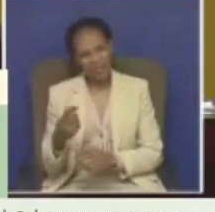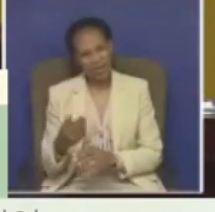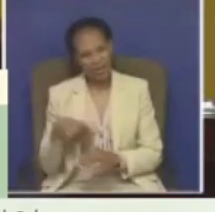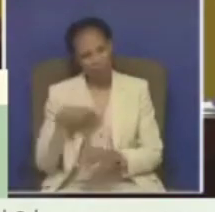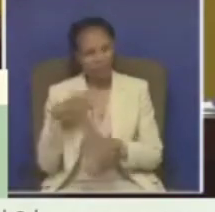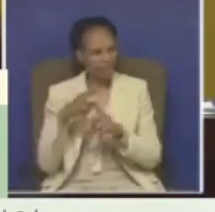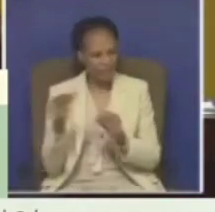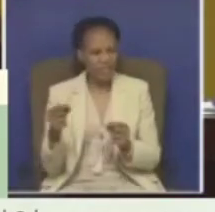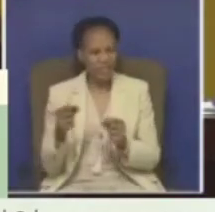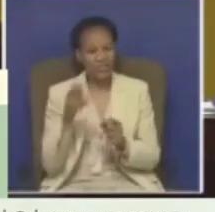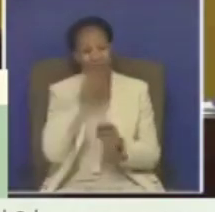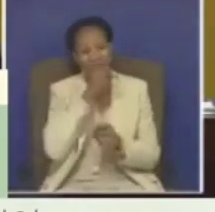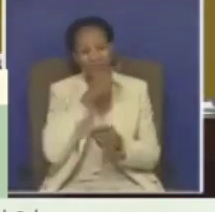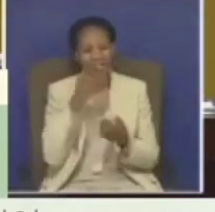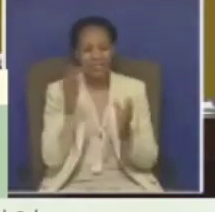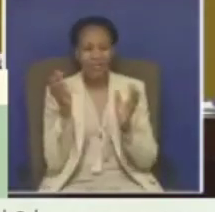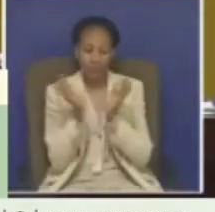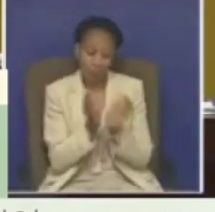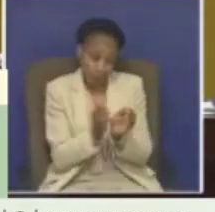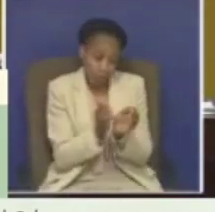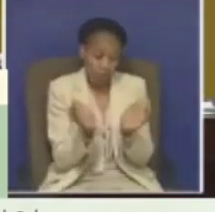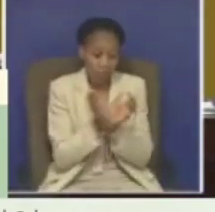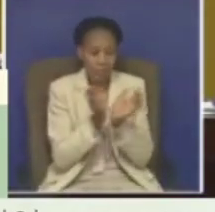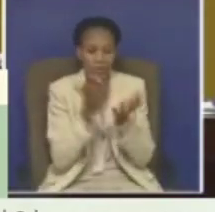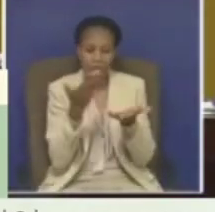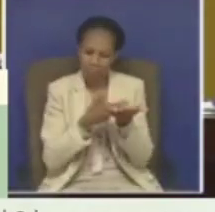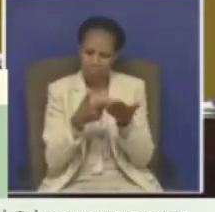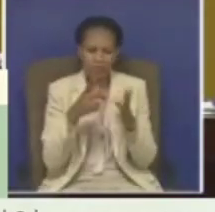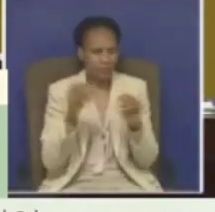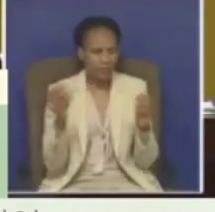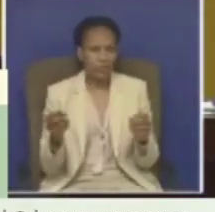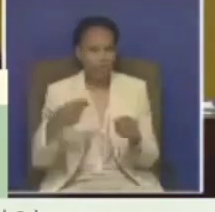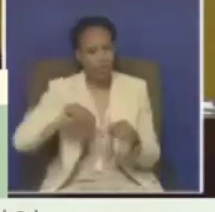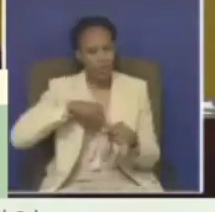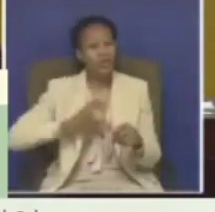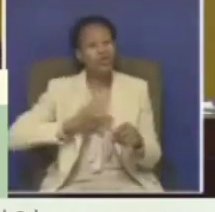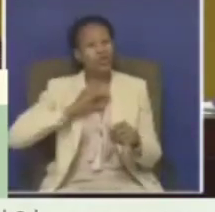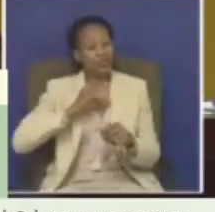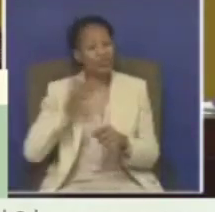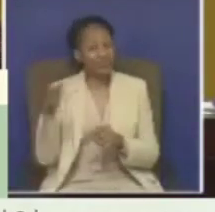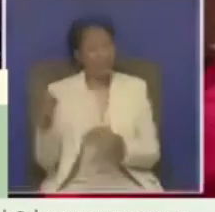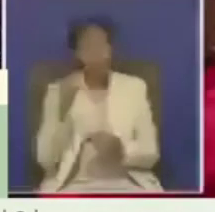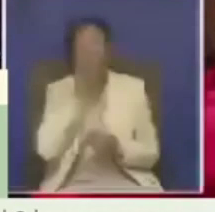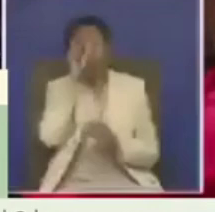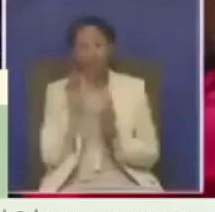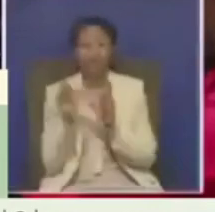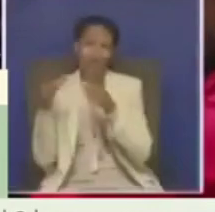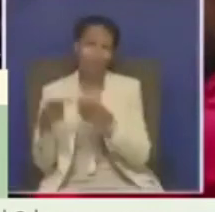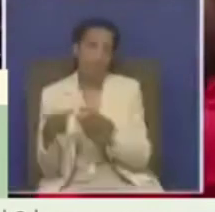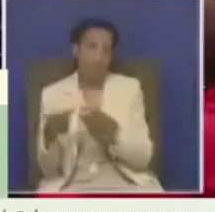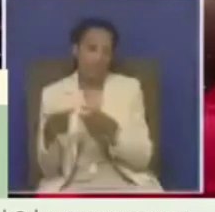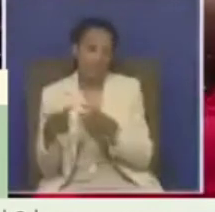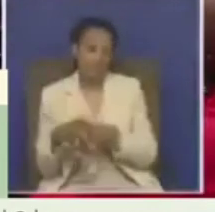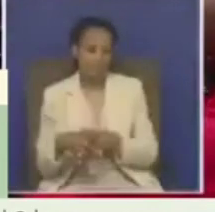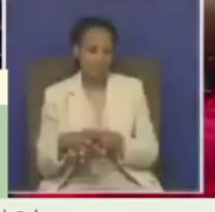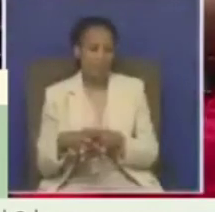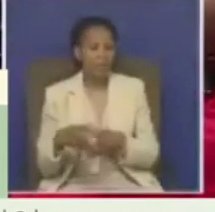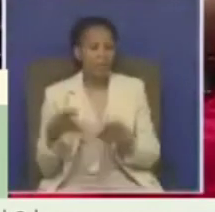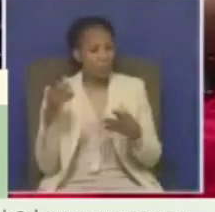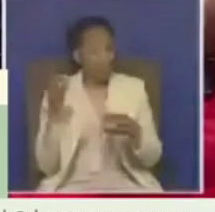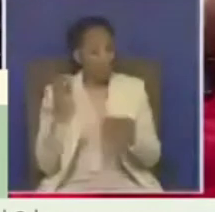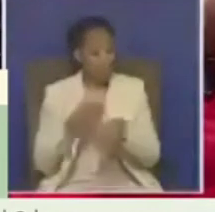this matter on Friday in the mini plenary, that we do have confidence in the portfolio committee. Given that the situation is